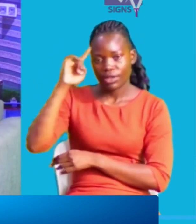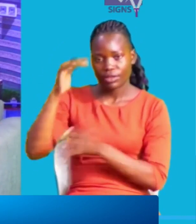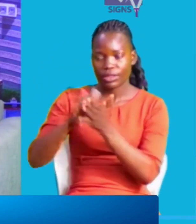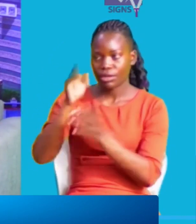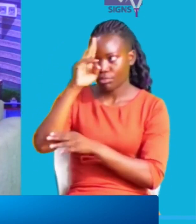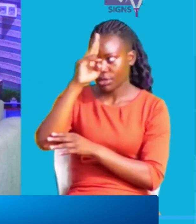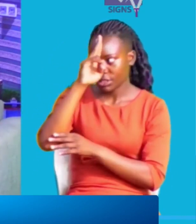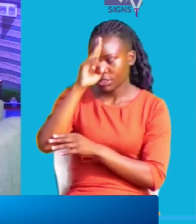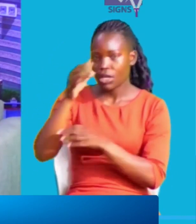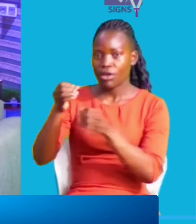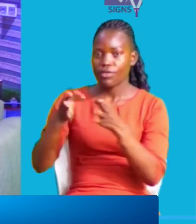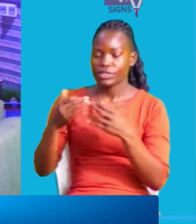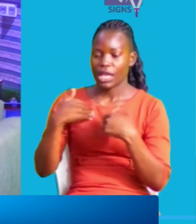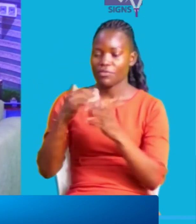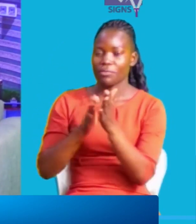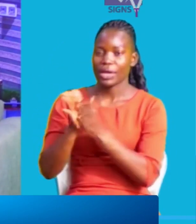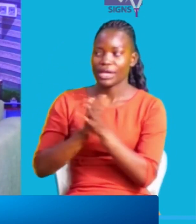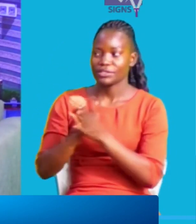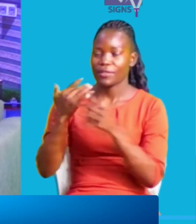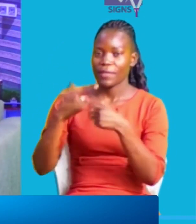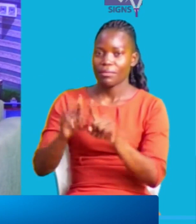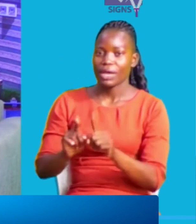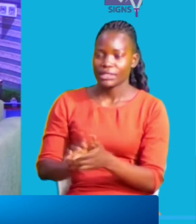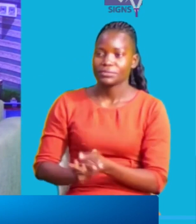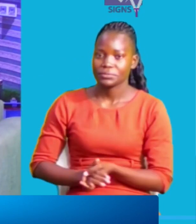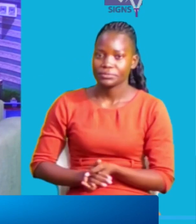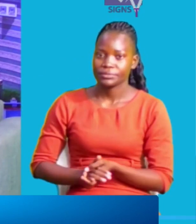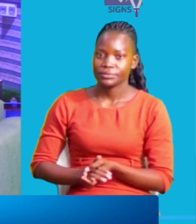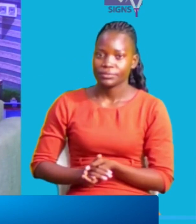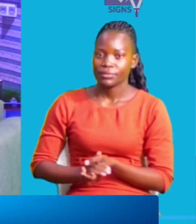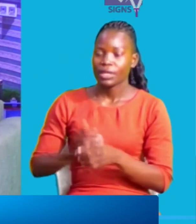or two. I never thought that police officers are this passionate, but